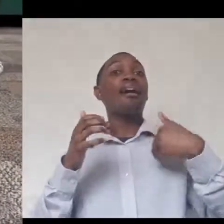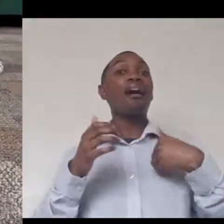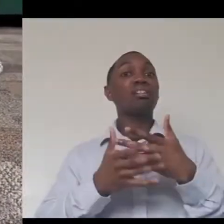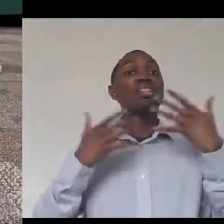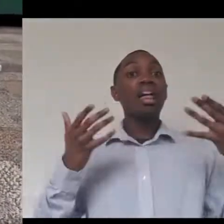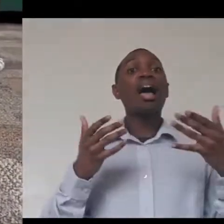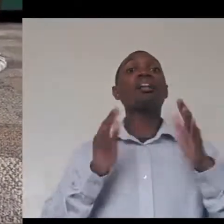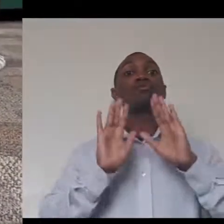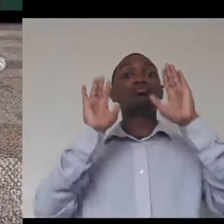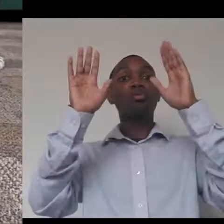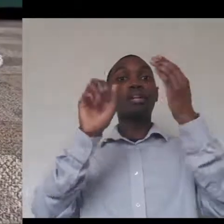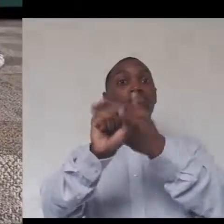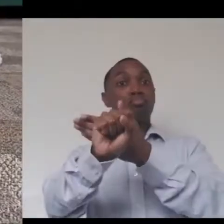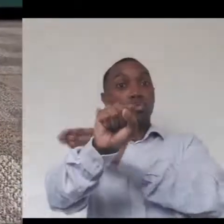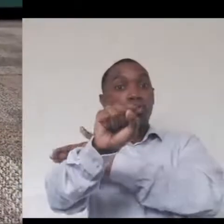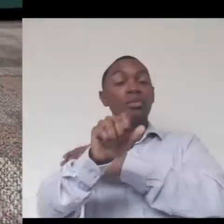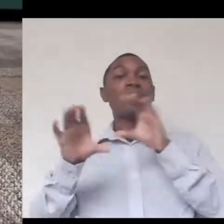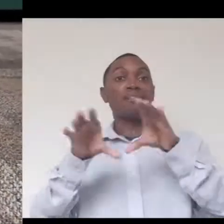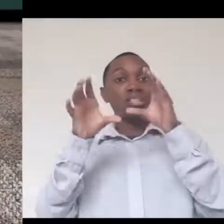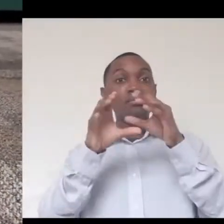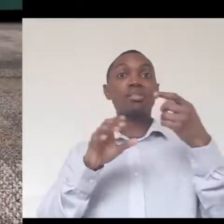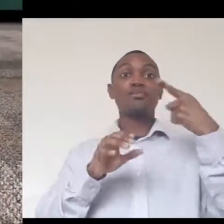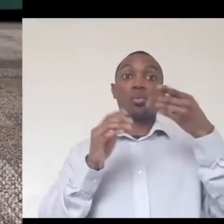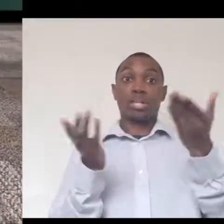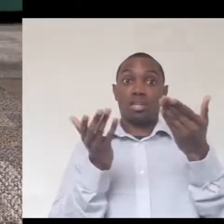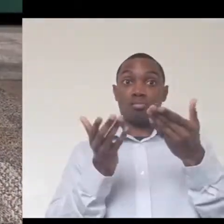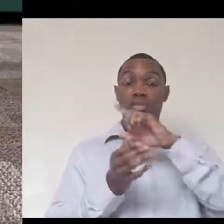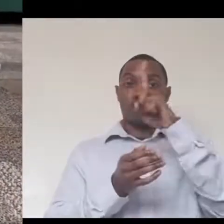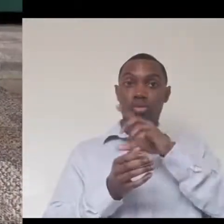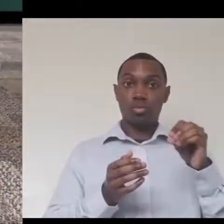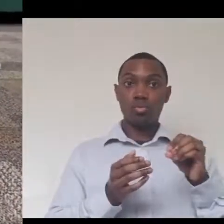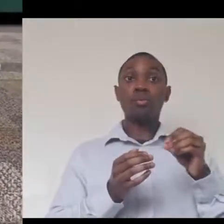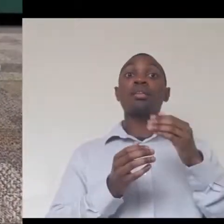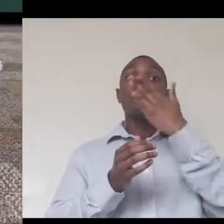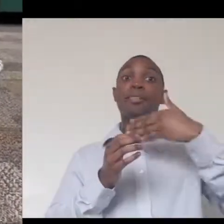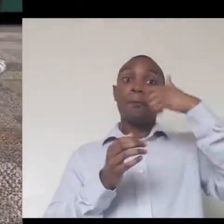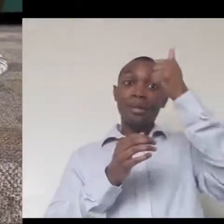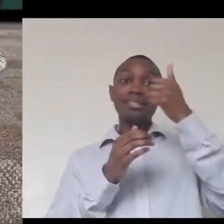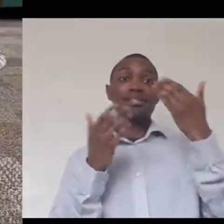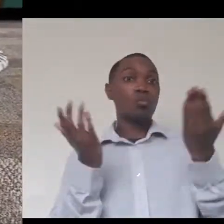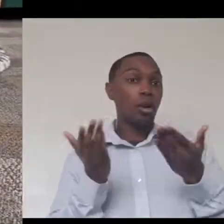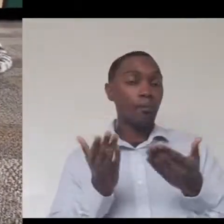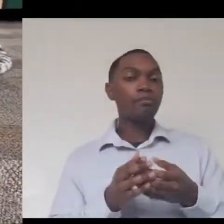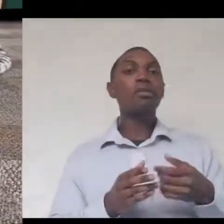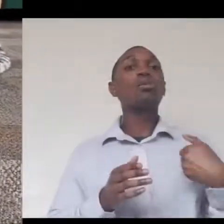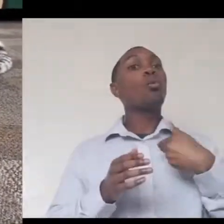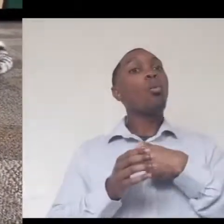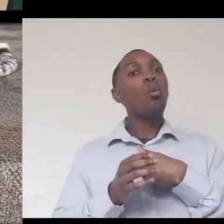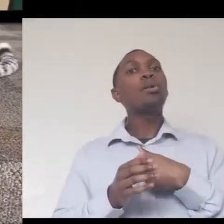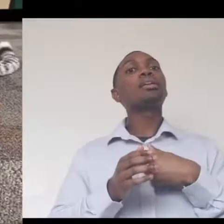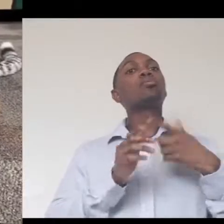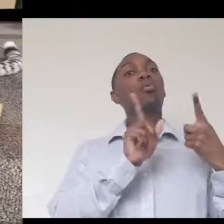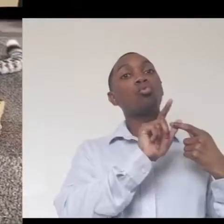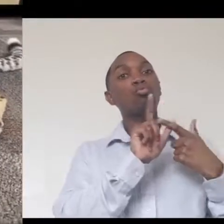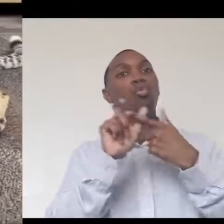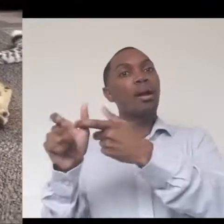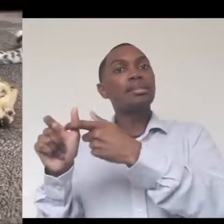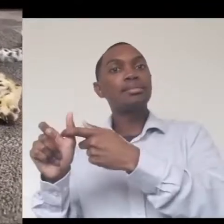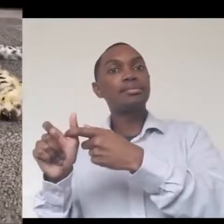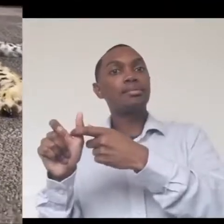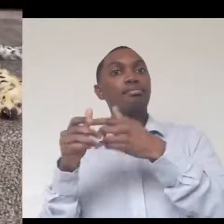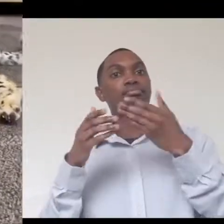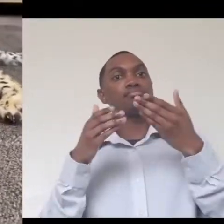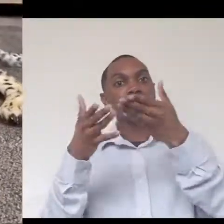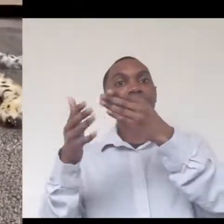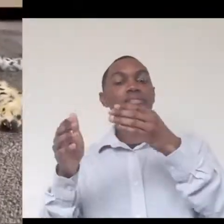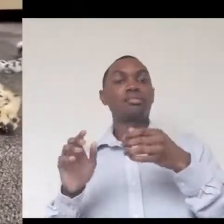for our animals here at the zoo, and the best enrichment that we have for our cheetahs is running them in our running yard and on our lure machine, which is